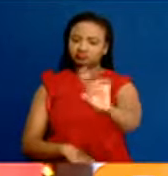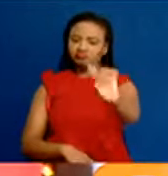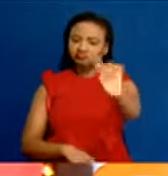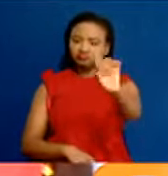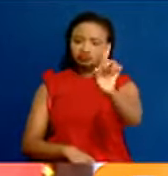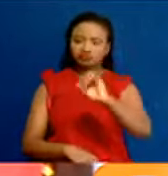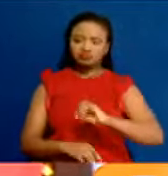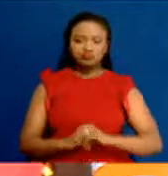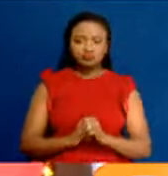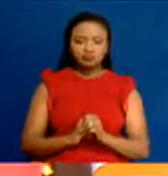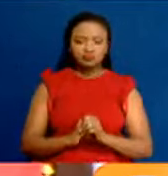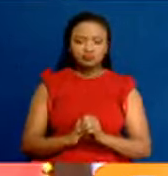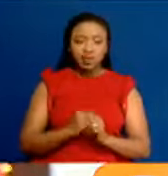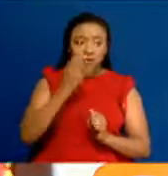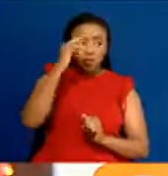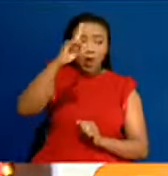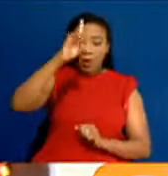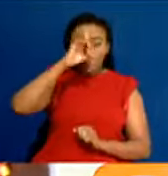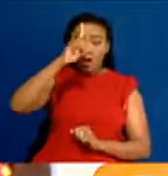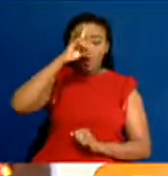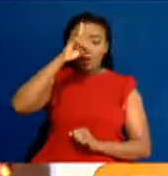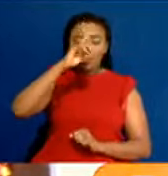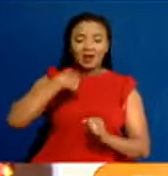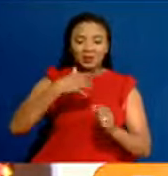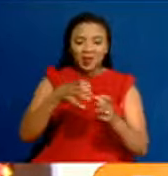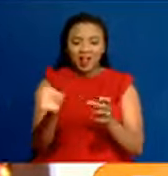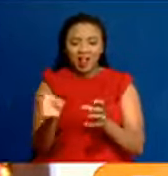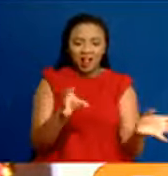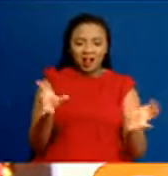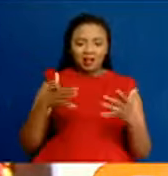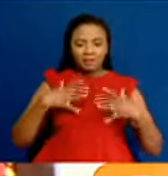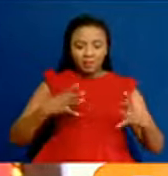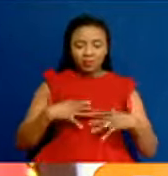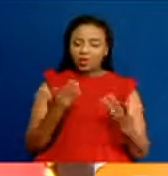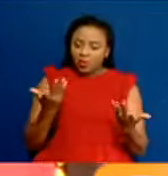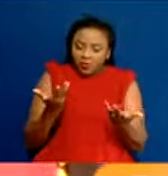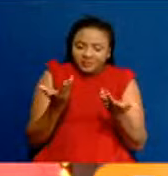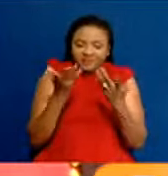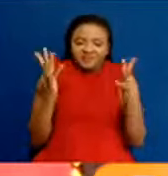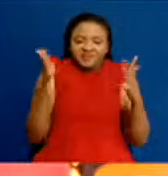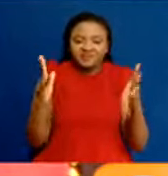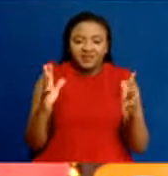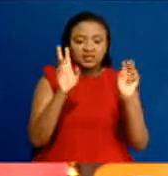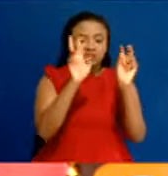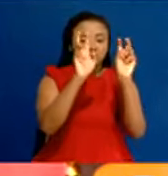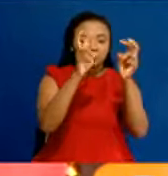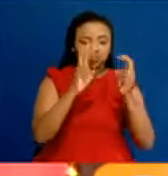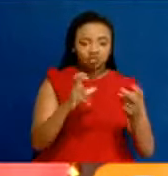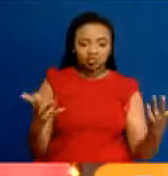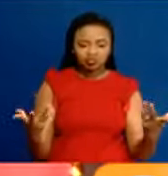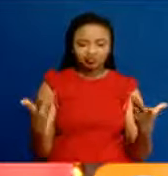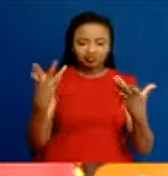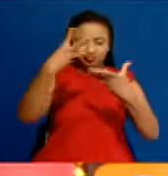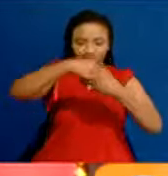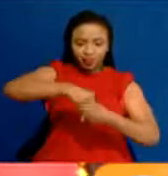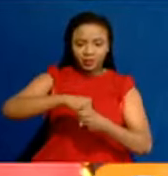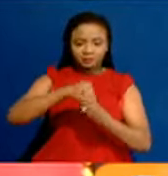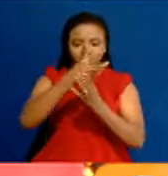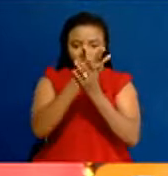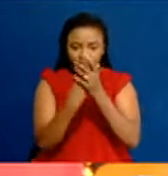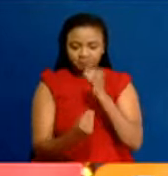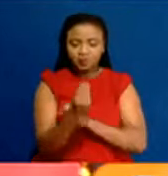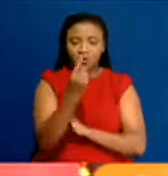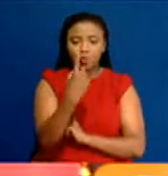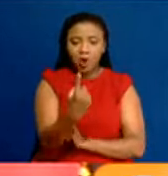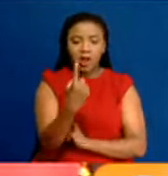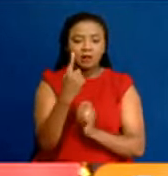division. So issues are framed. And so we expect that the Senate